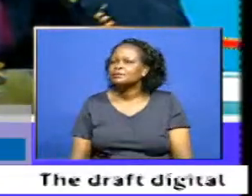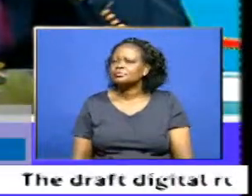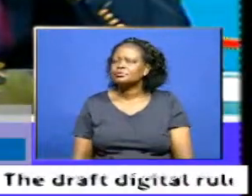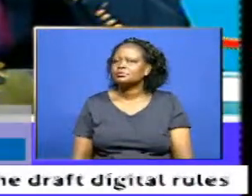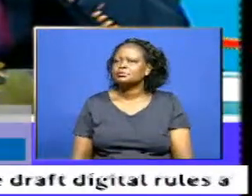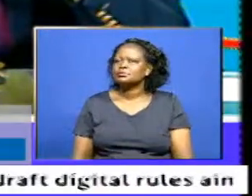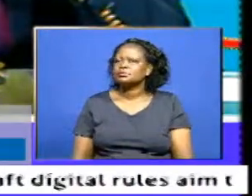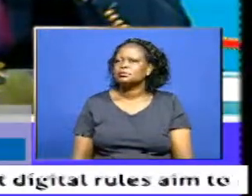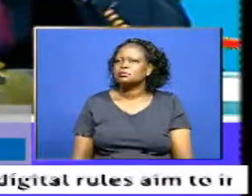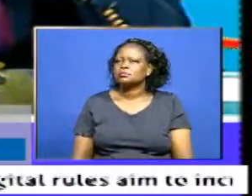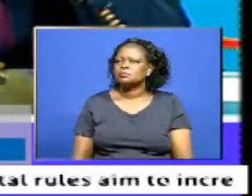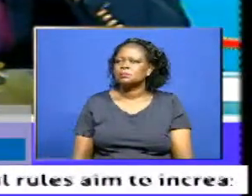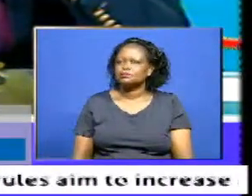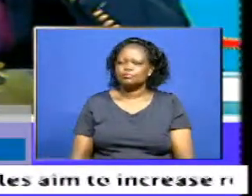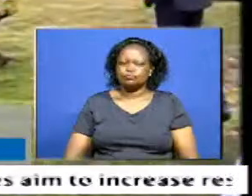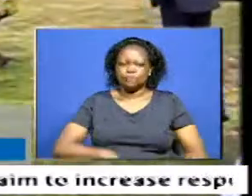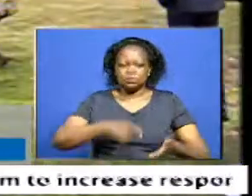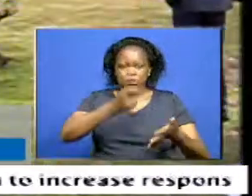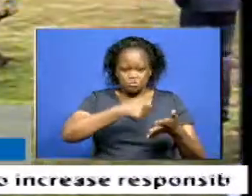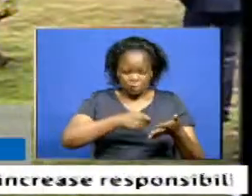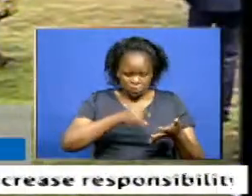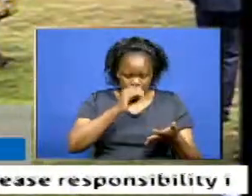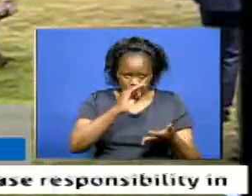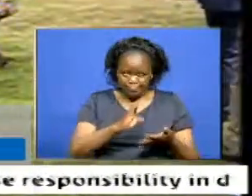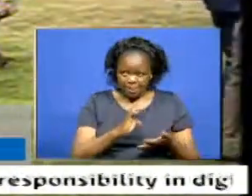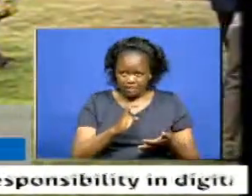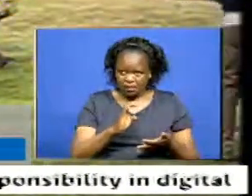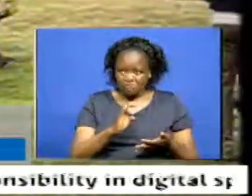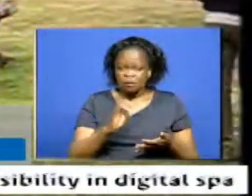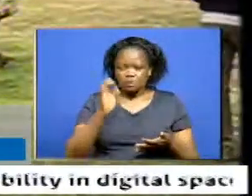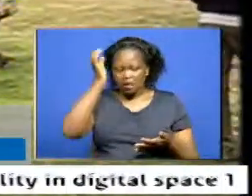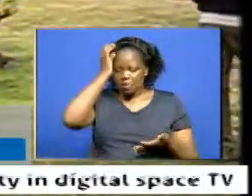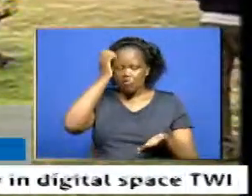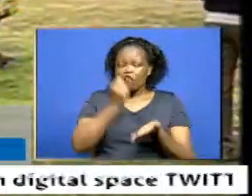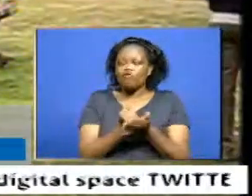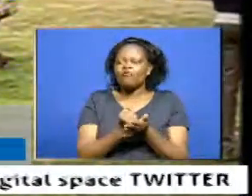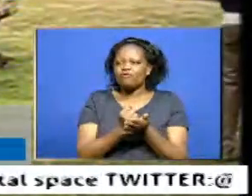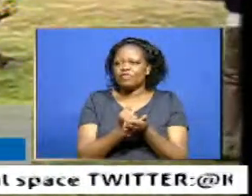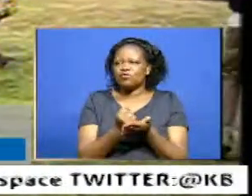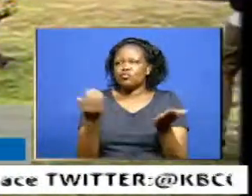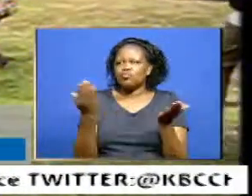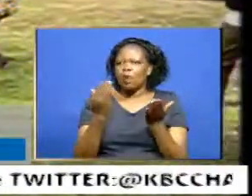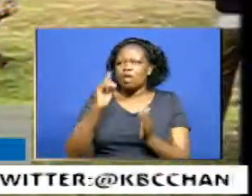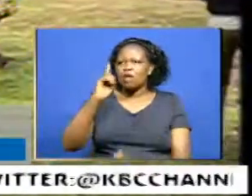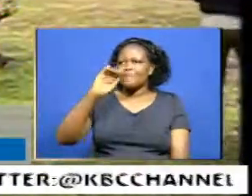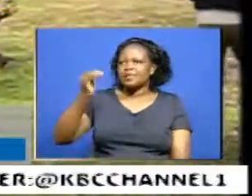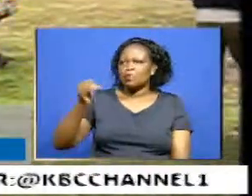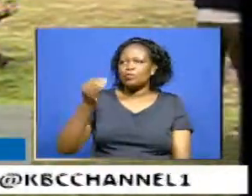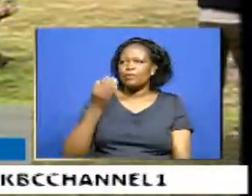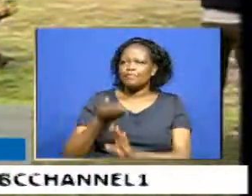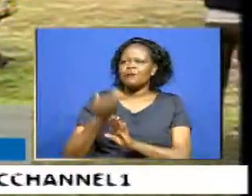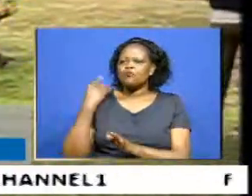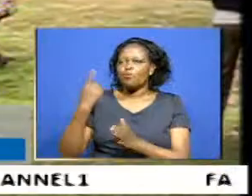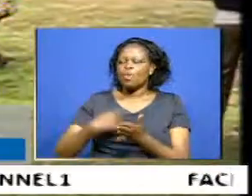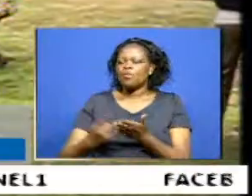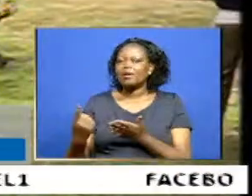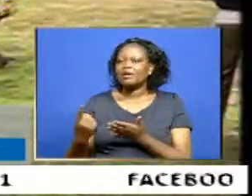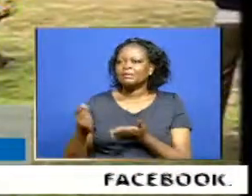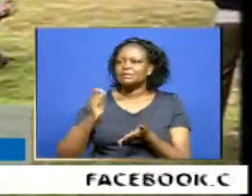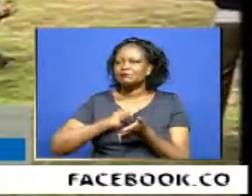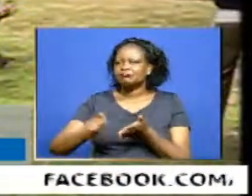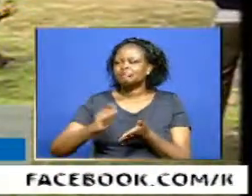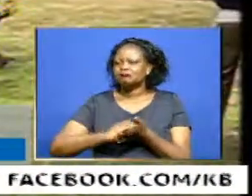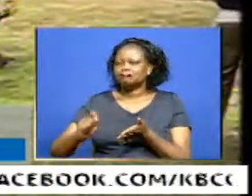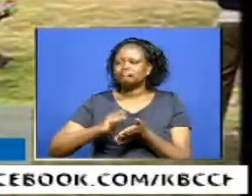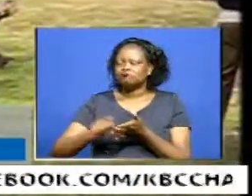to the Independent Electoral and Boundaries Commission at their headquarters at Anniversary Towers. Remember that in the past 1 week, the Secretariat has